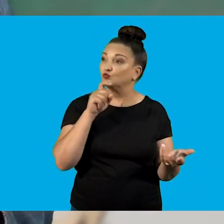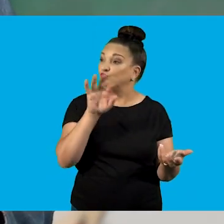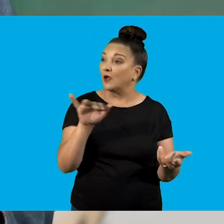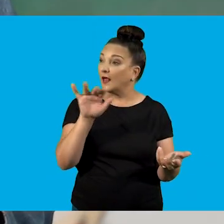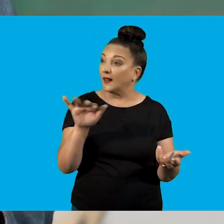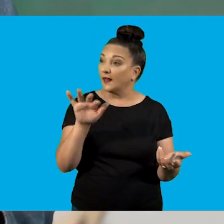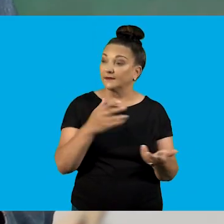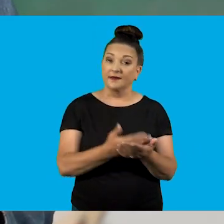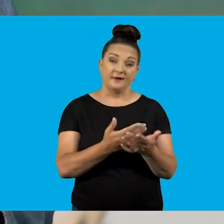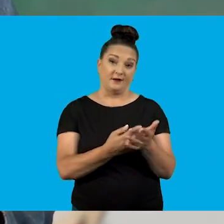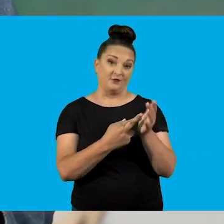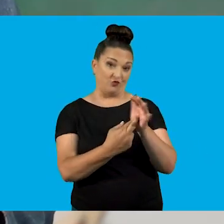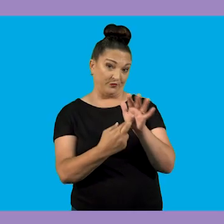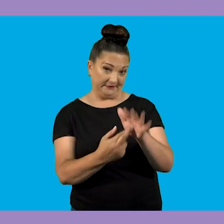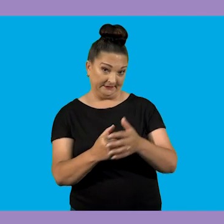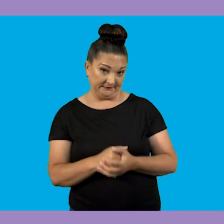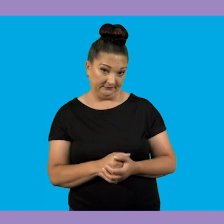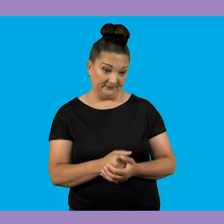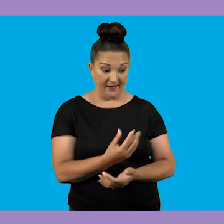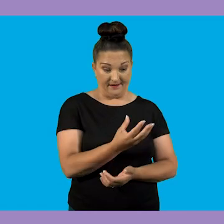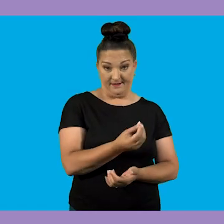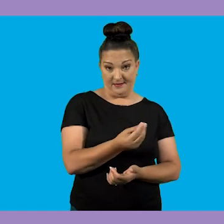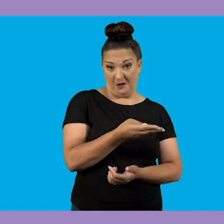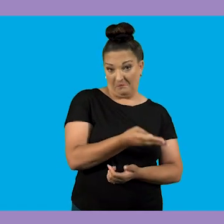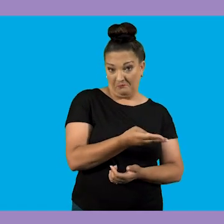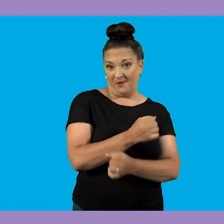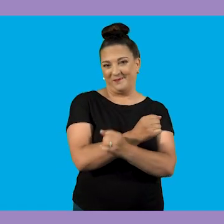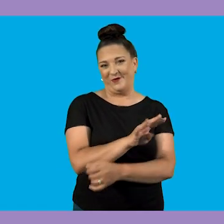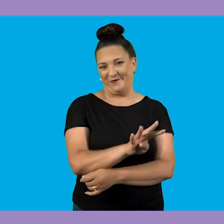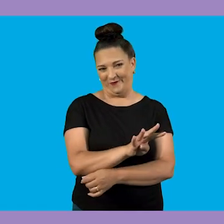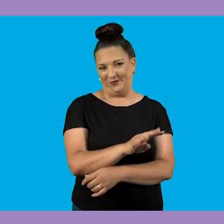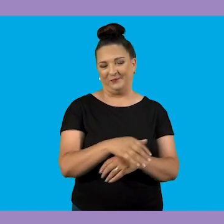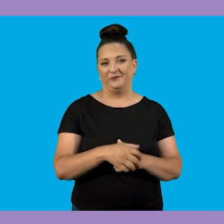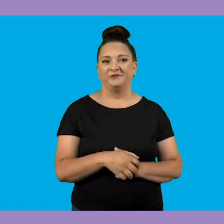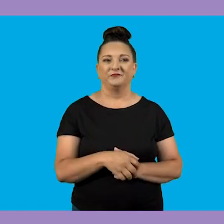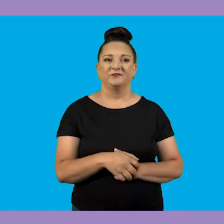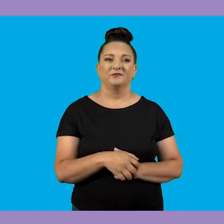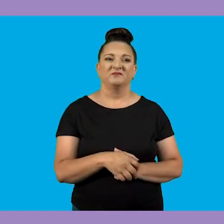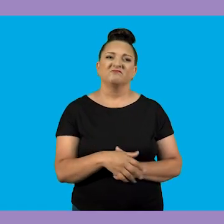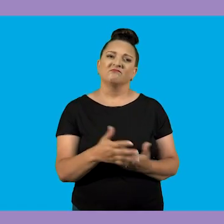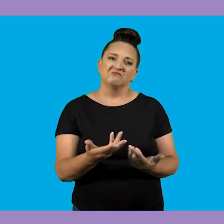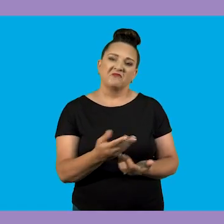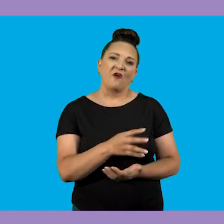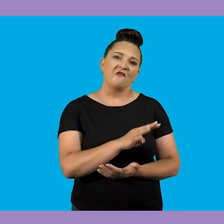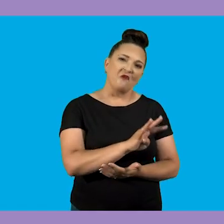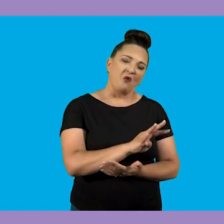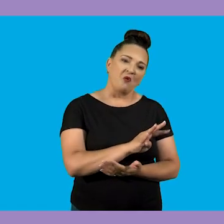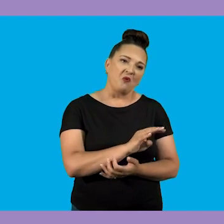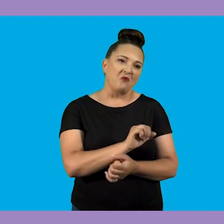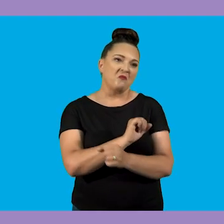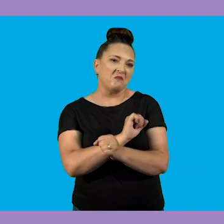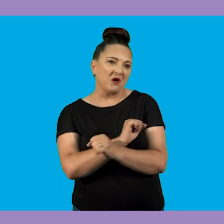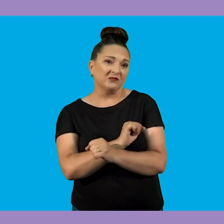letter to represent that number. So a number multiplied by 4, that is 4 multiplied